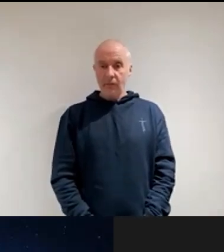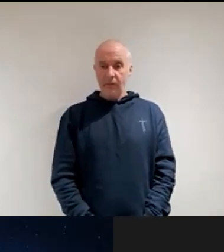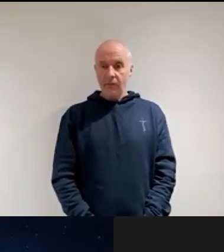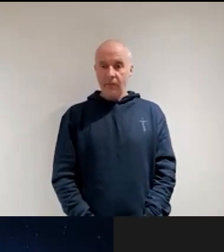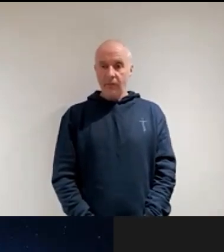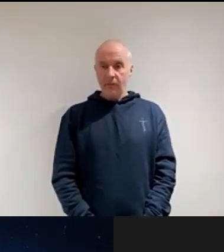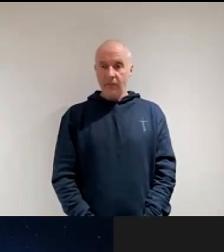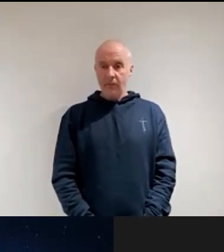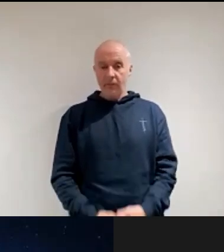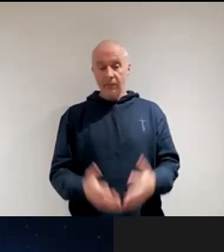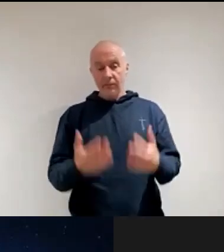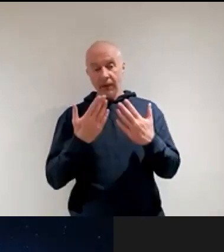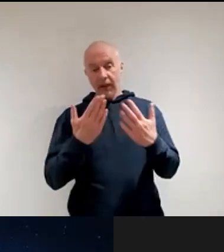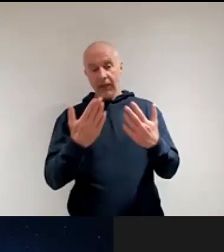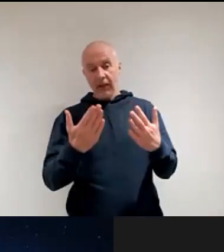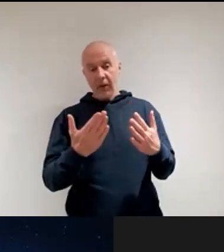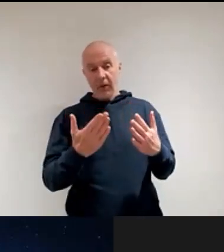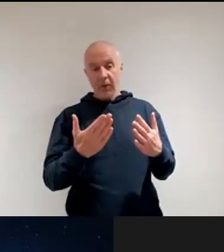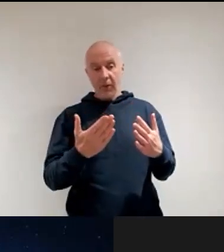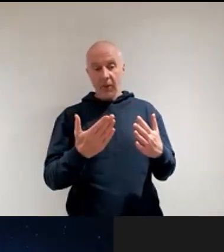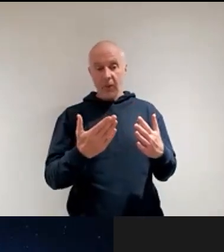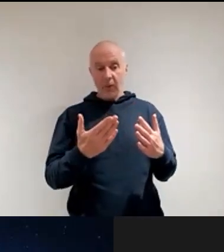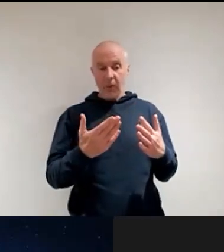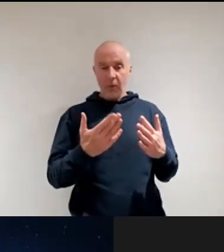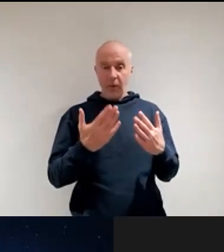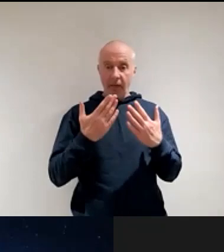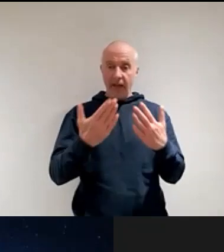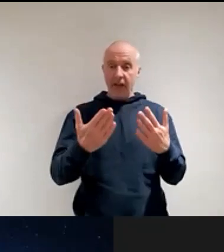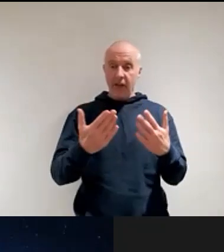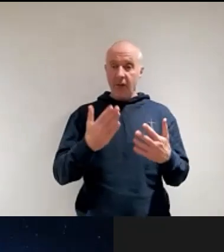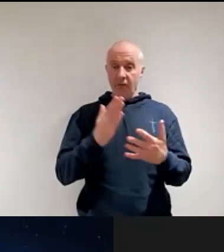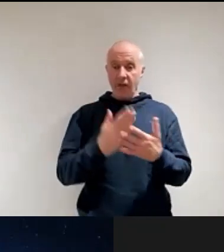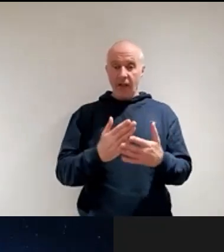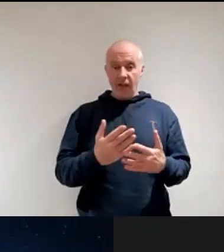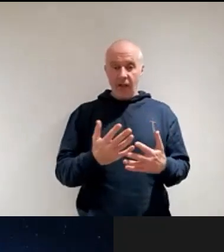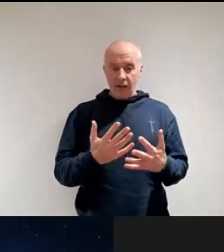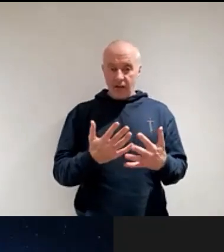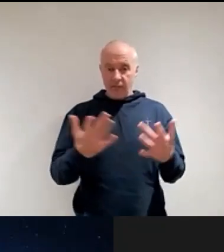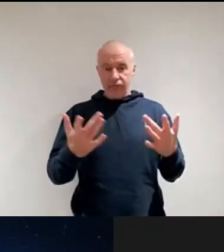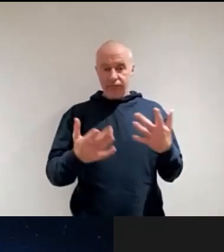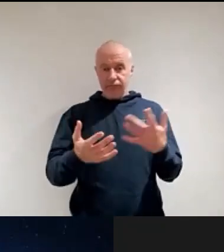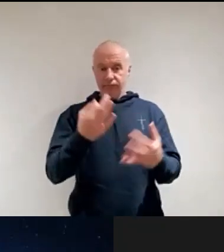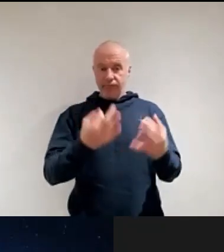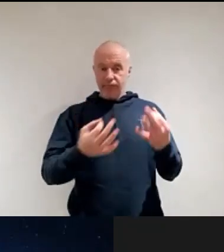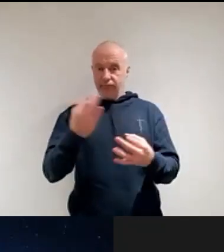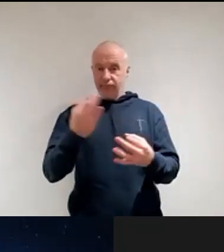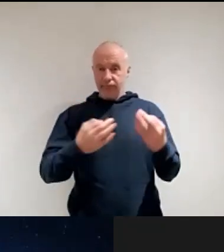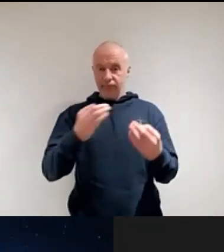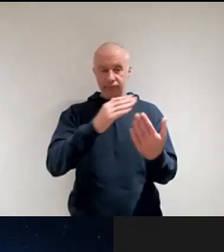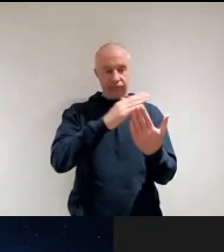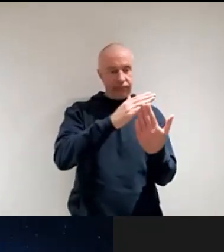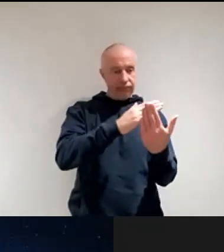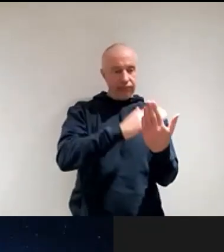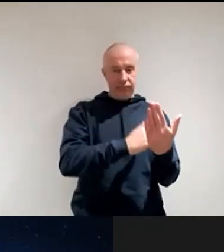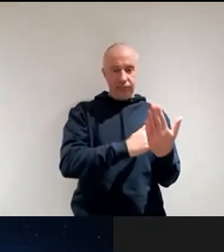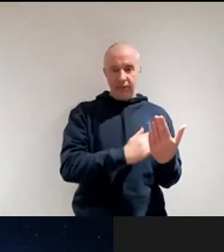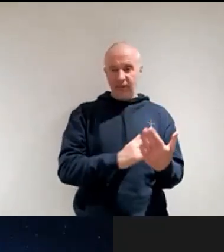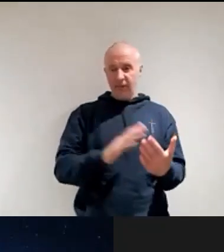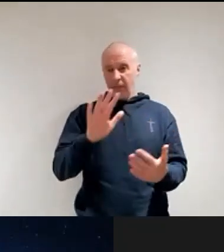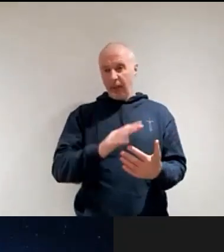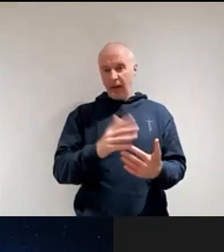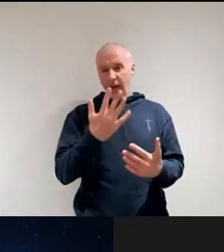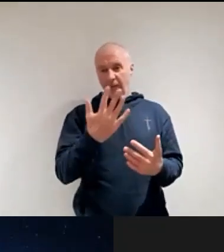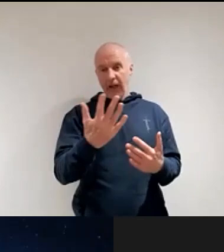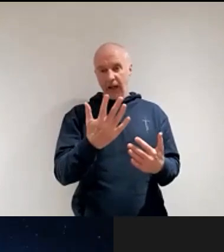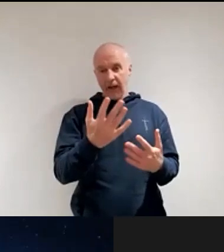Thank you, Tianning. That was a fabulous. So I really appreciate that. And actually, it's generated quite a few questions in the Q&A. So I think we've got 5 questions,